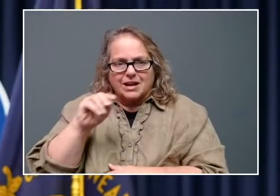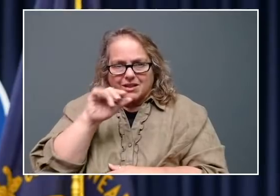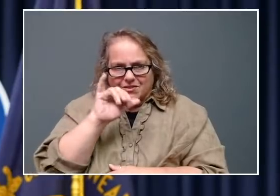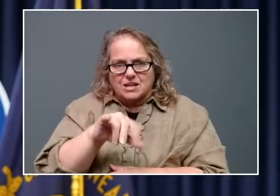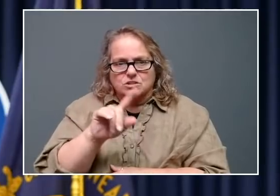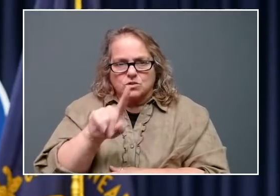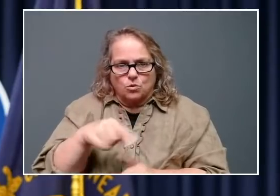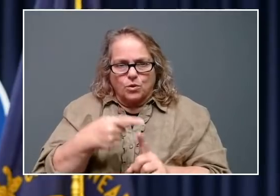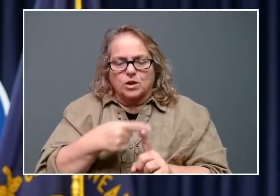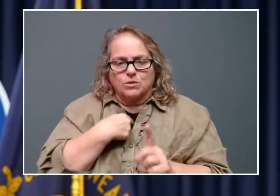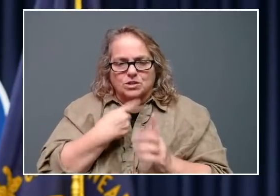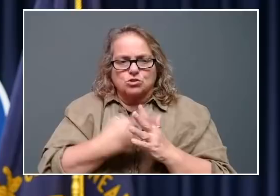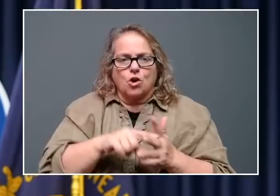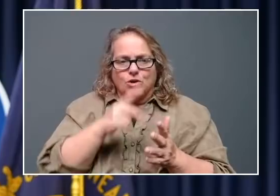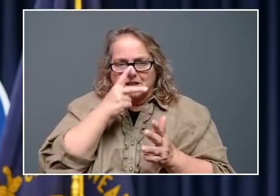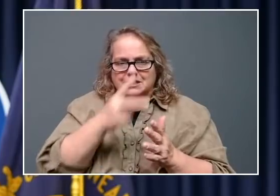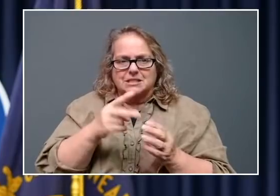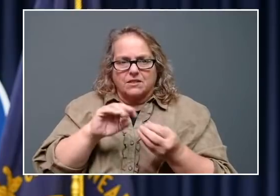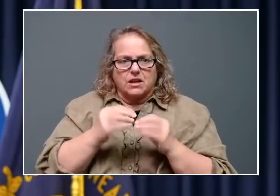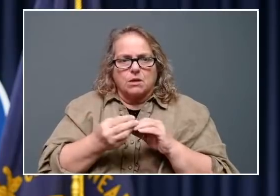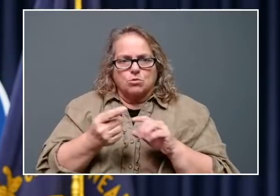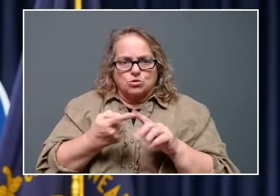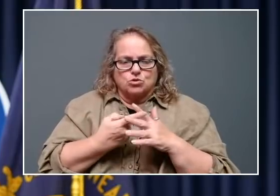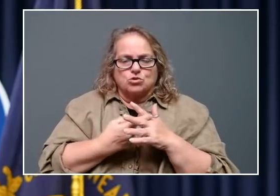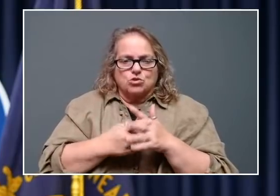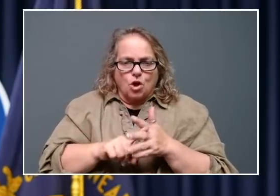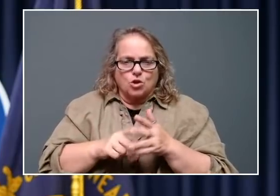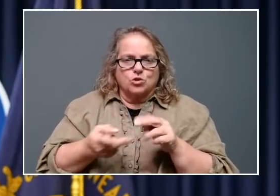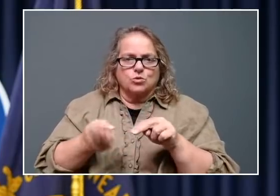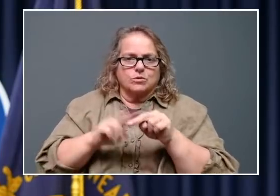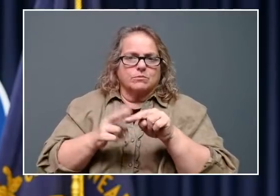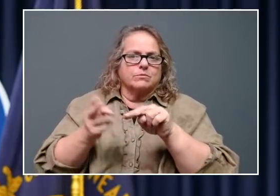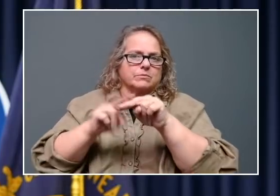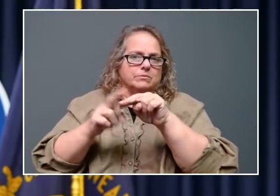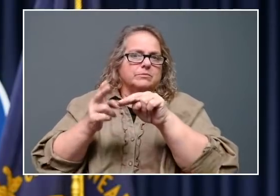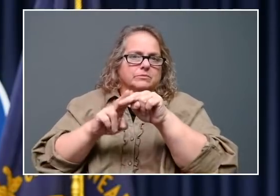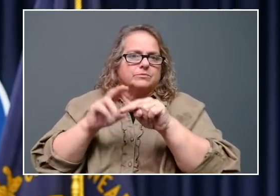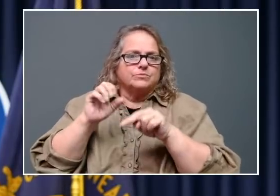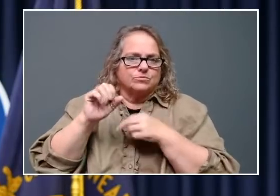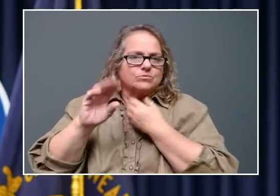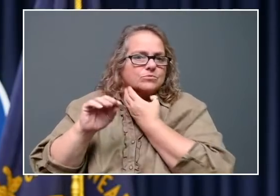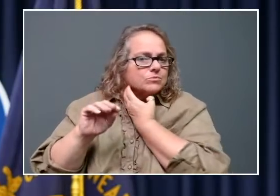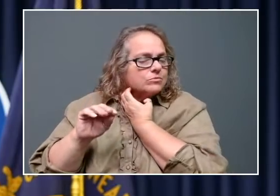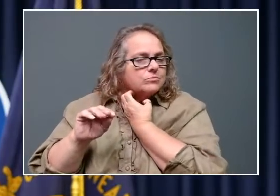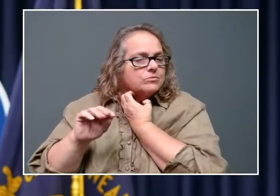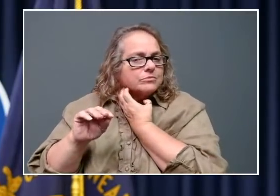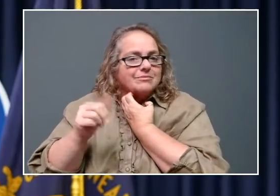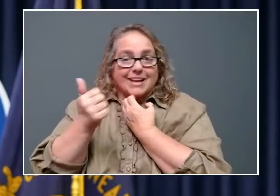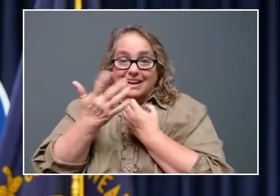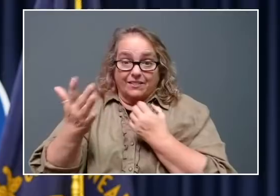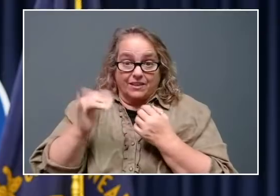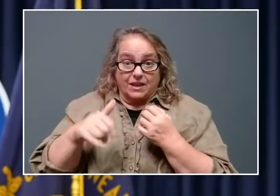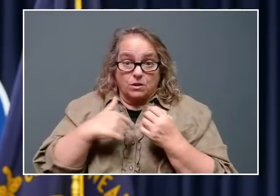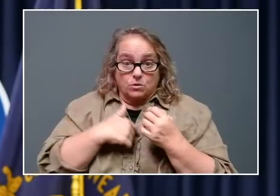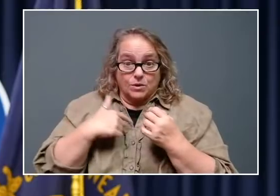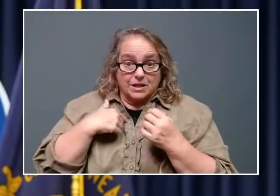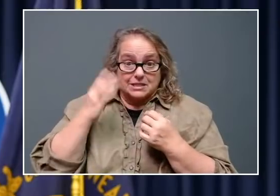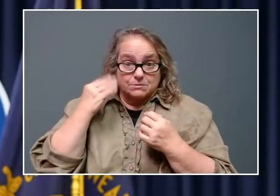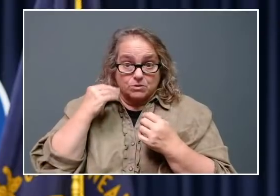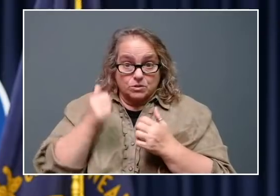started seeing the numbers start to go back up. So now anything that we're going to experience